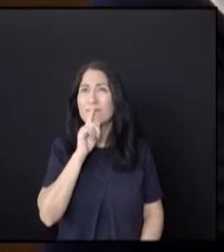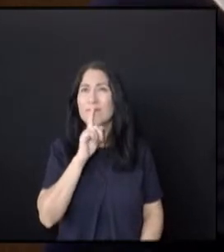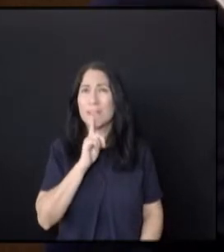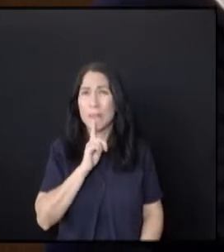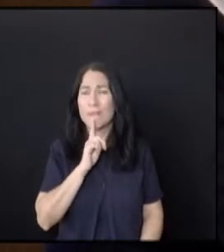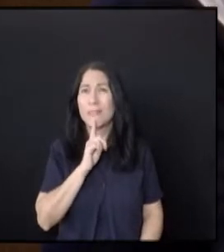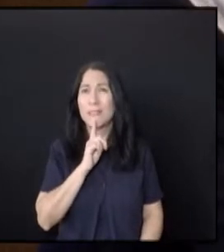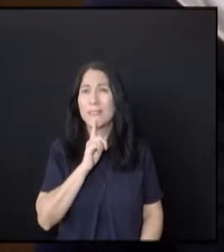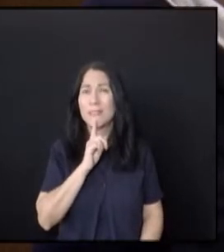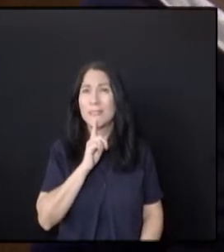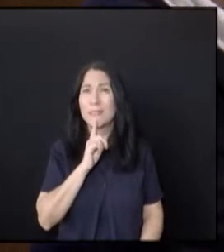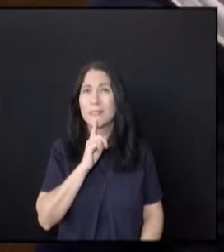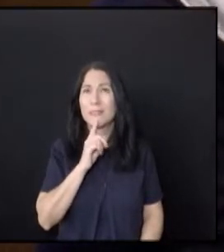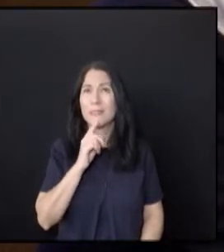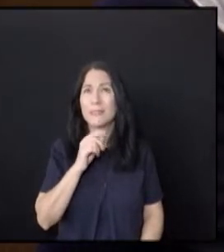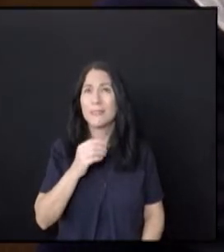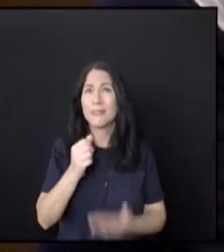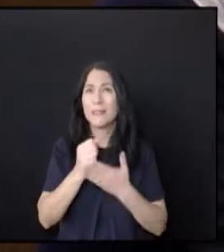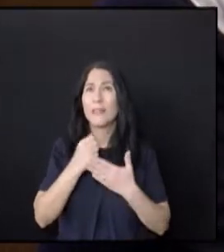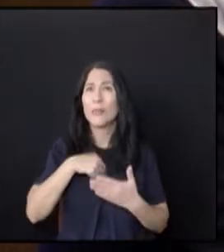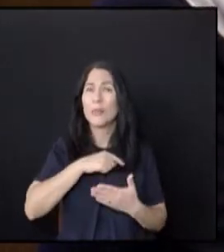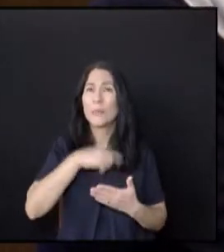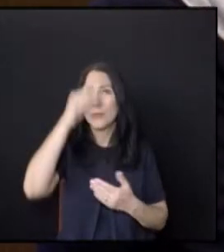is always with us.